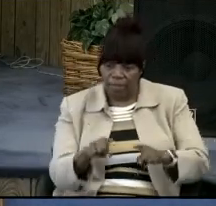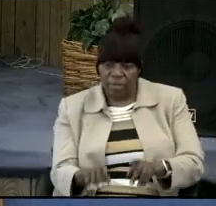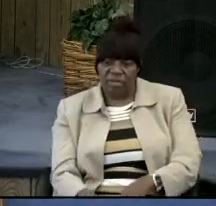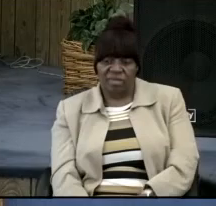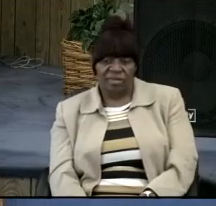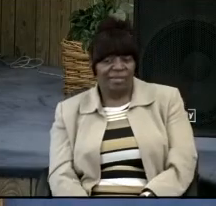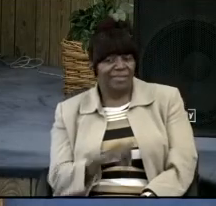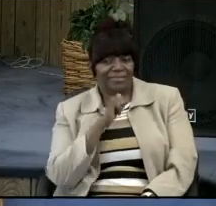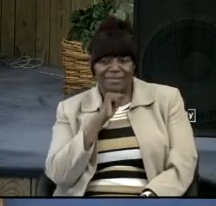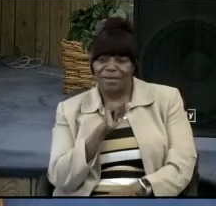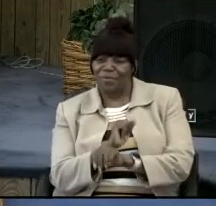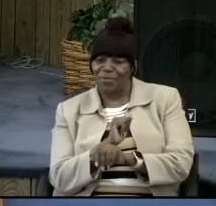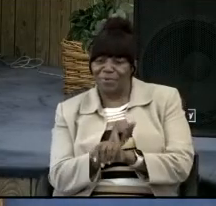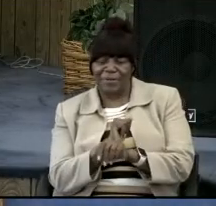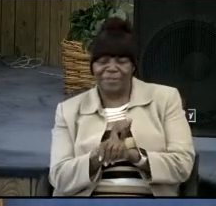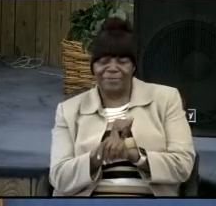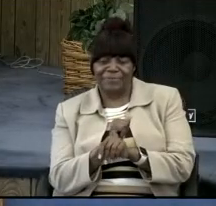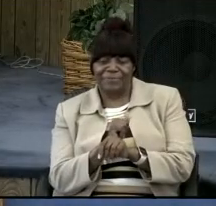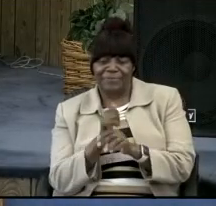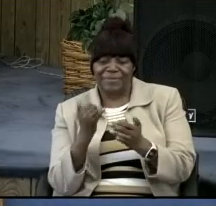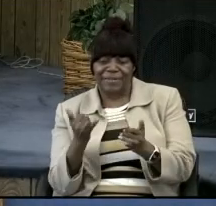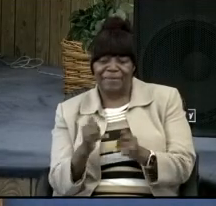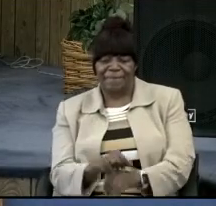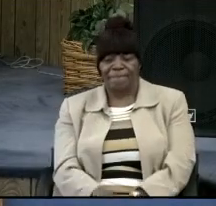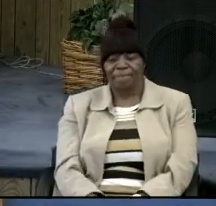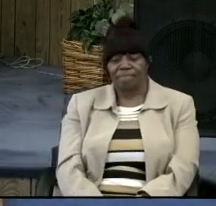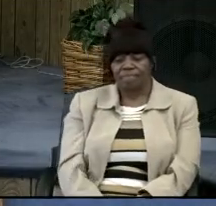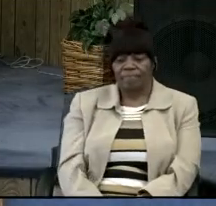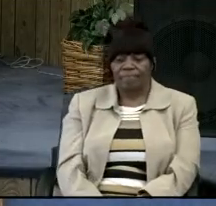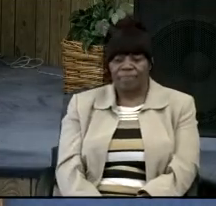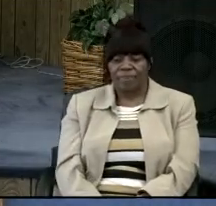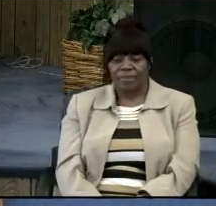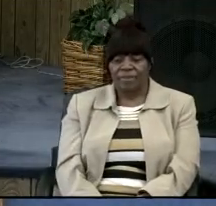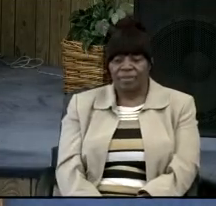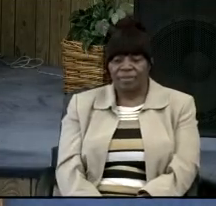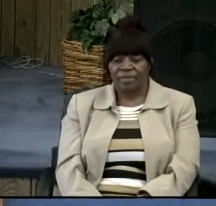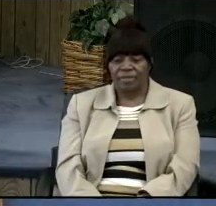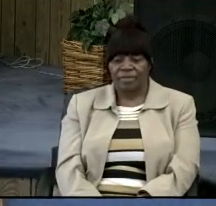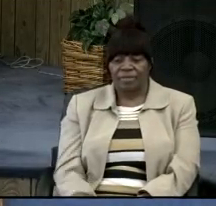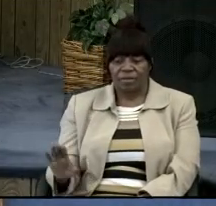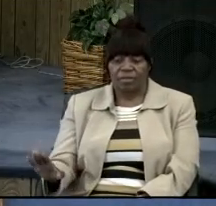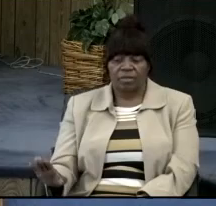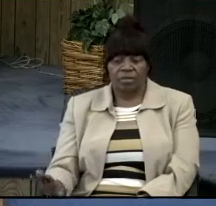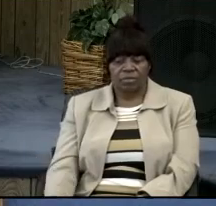But that ain't working today. It just caught a child not too long ago.